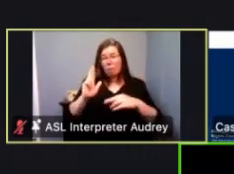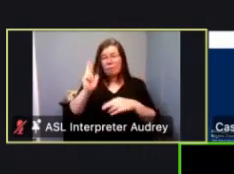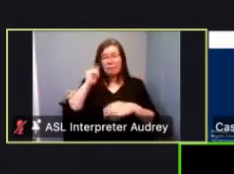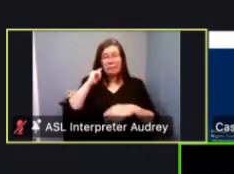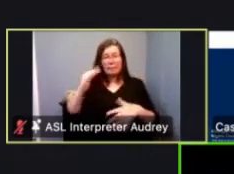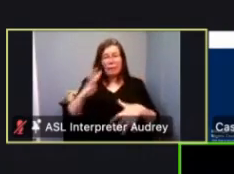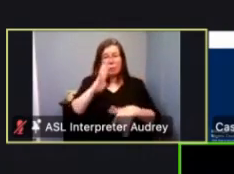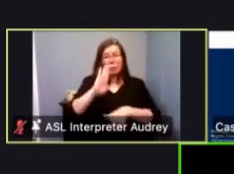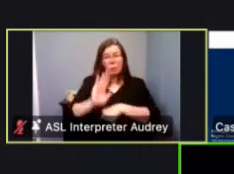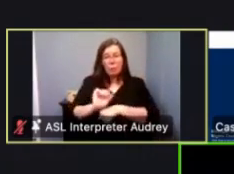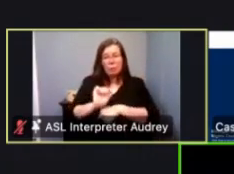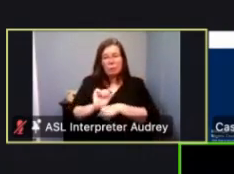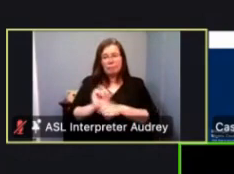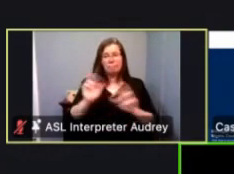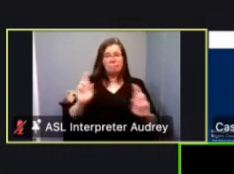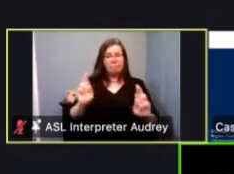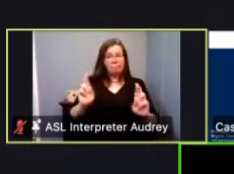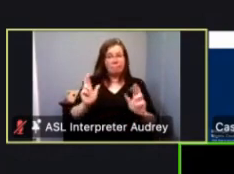Yep.